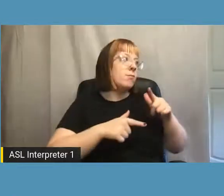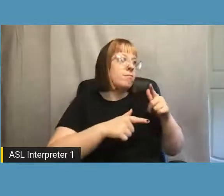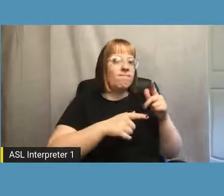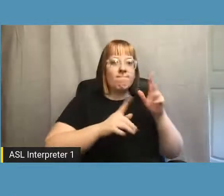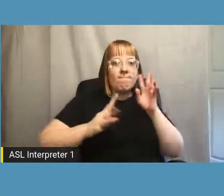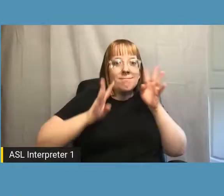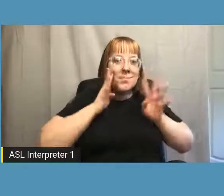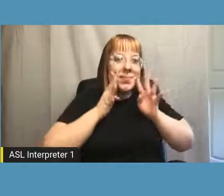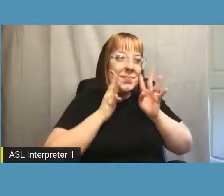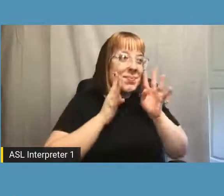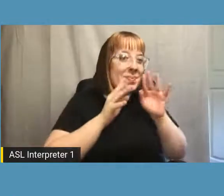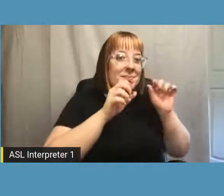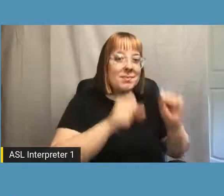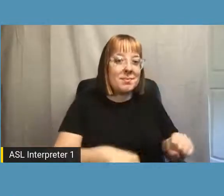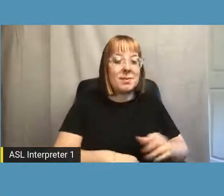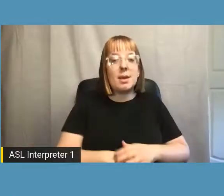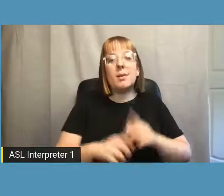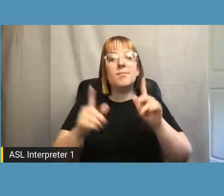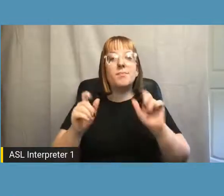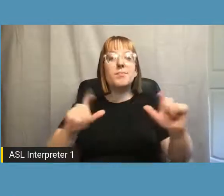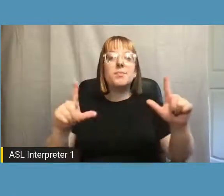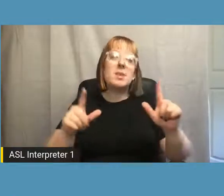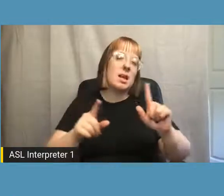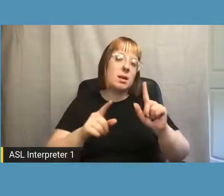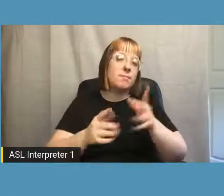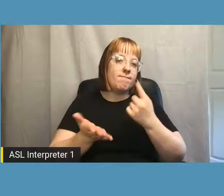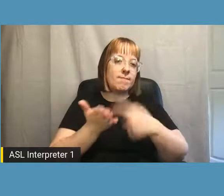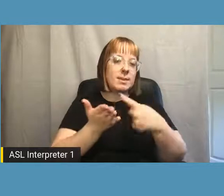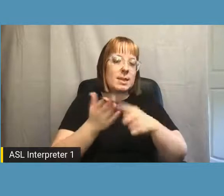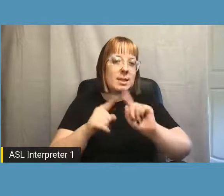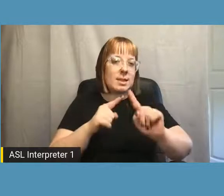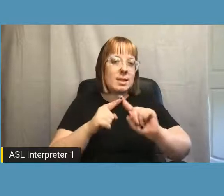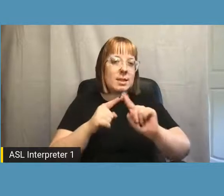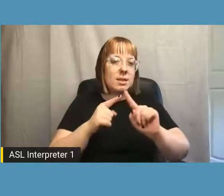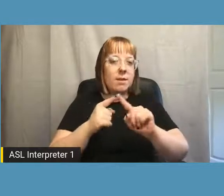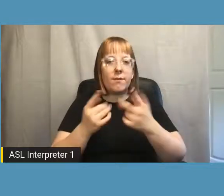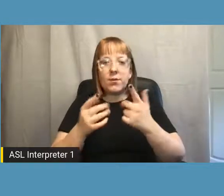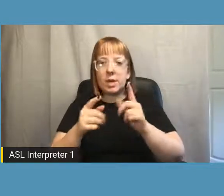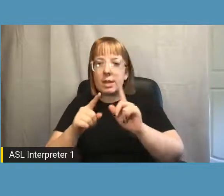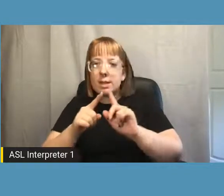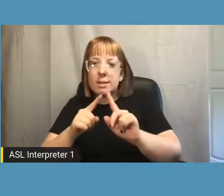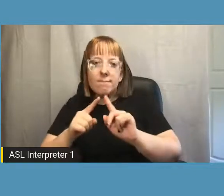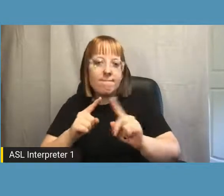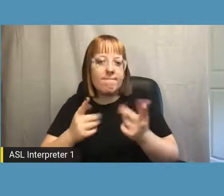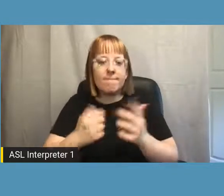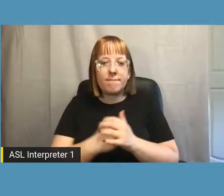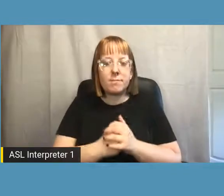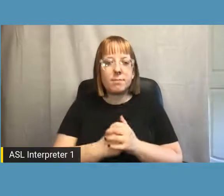other differences in terms of planning the space and preparation for the space.